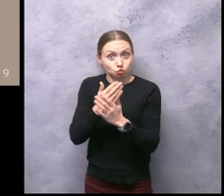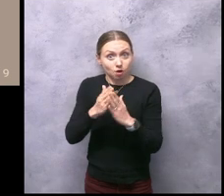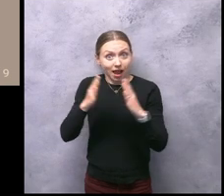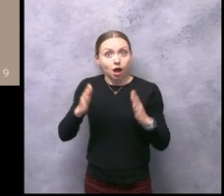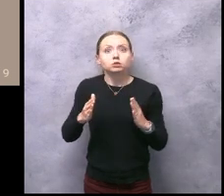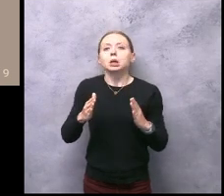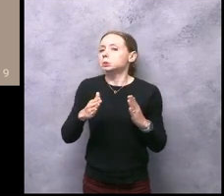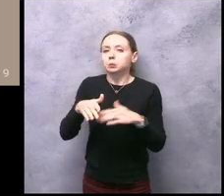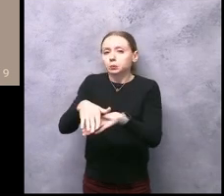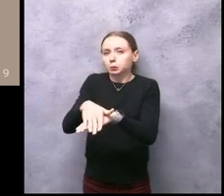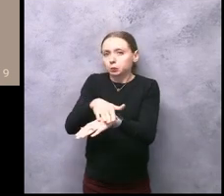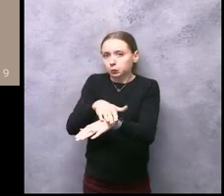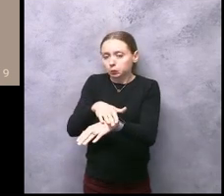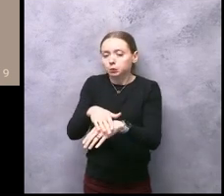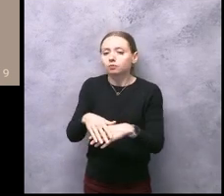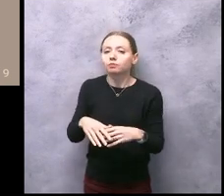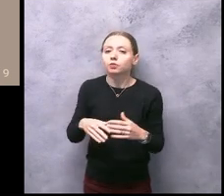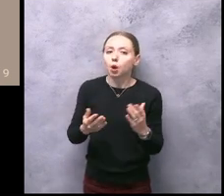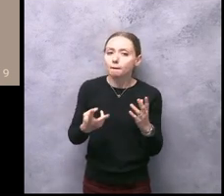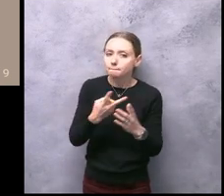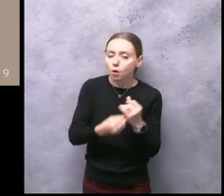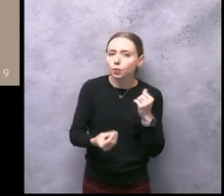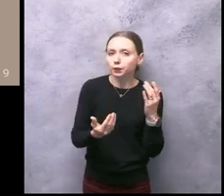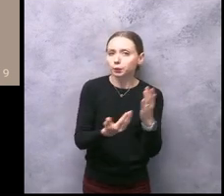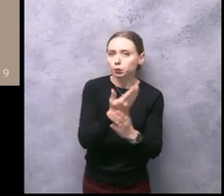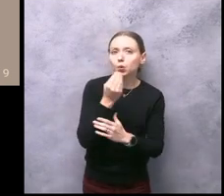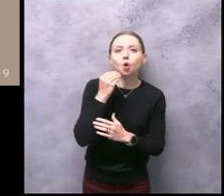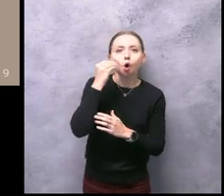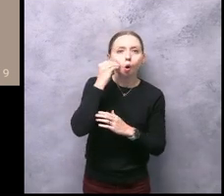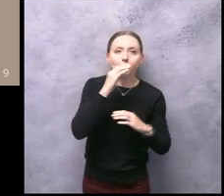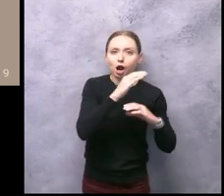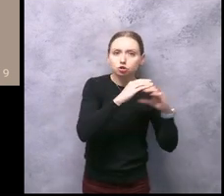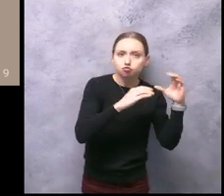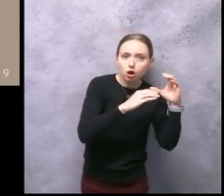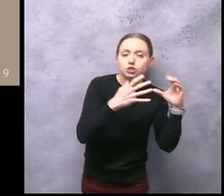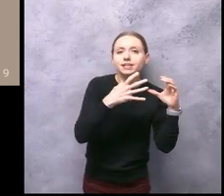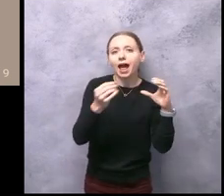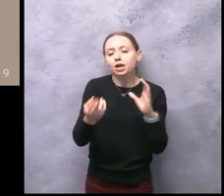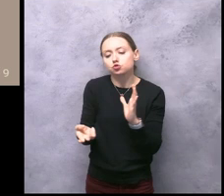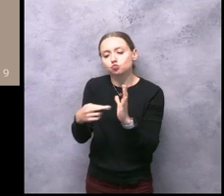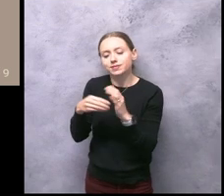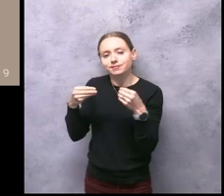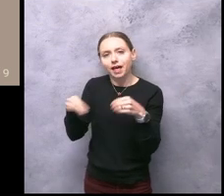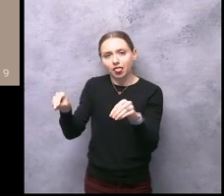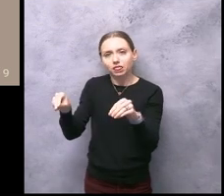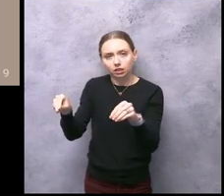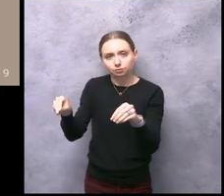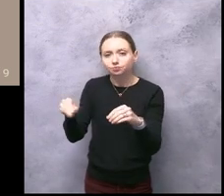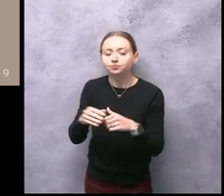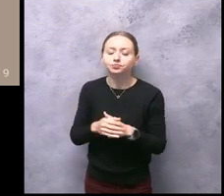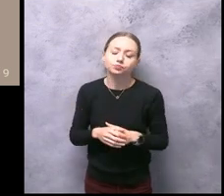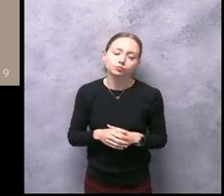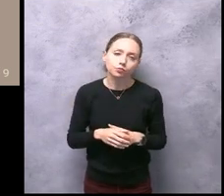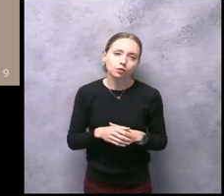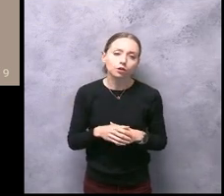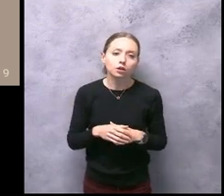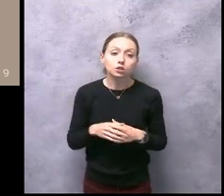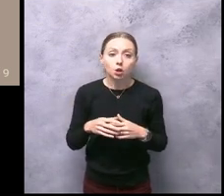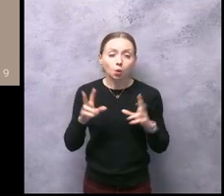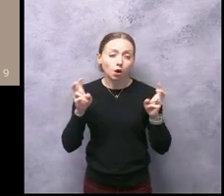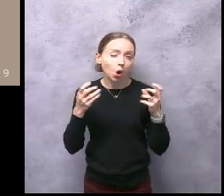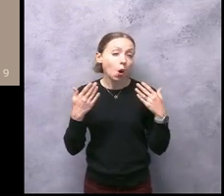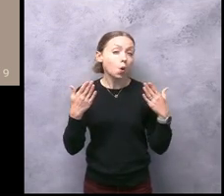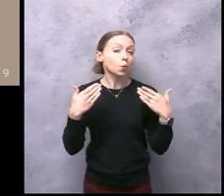as new home construction and home resale of existing homes. So the cooling of the